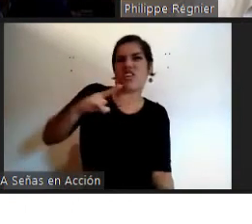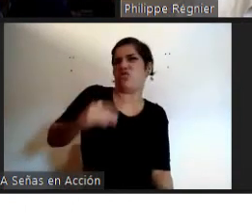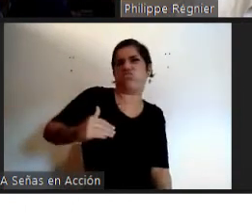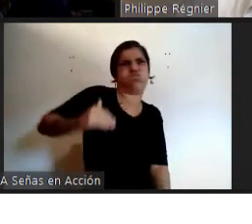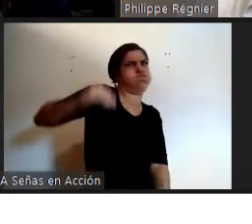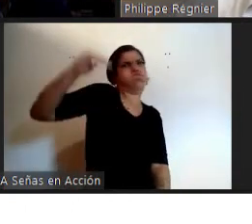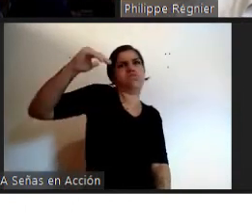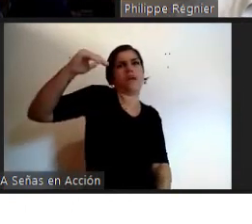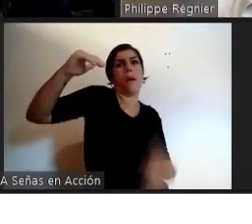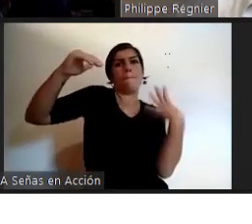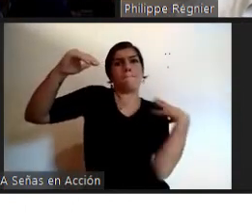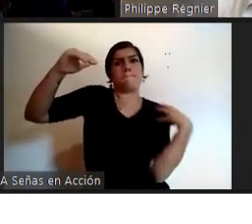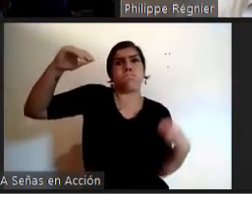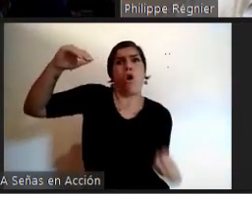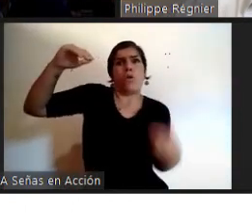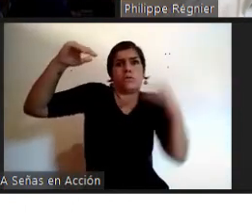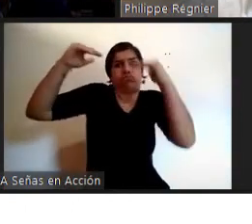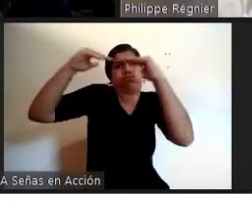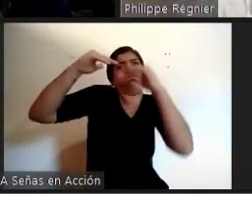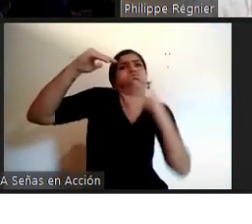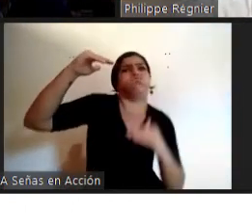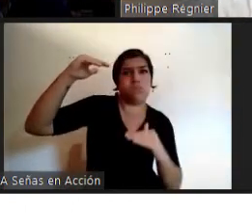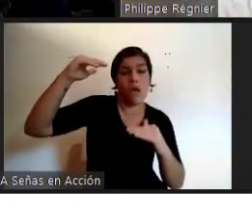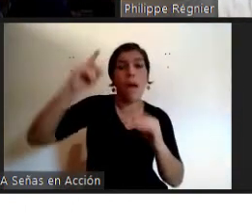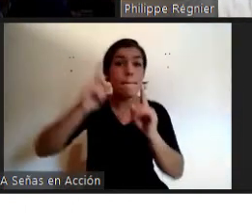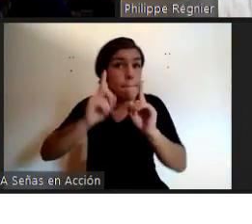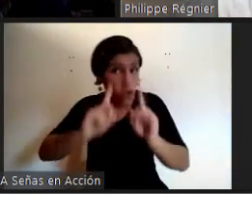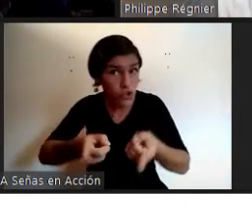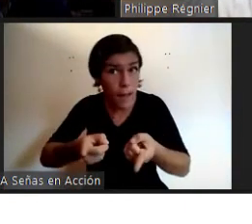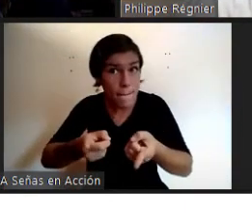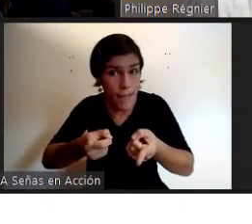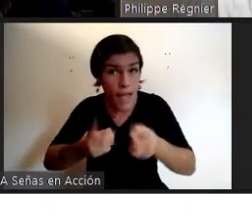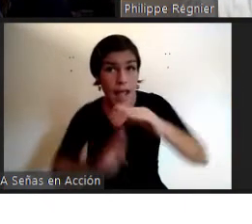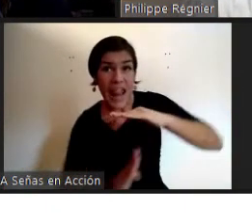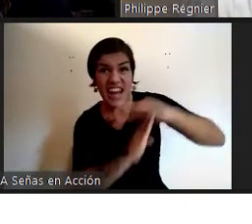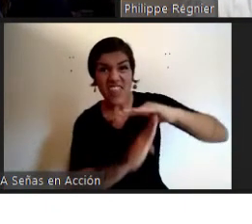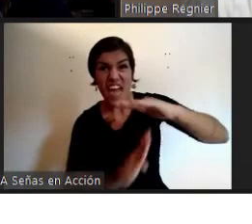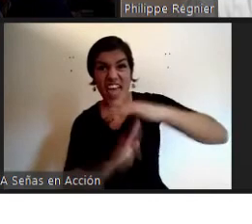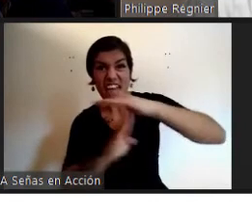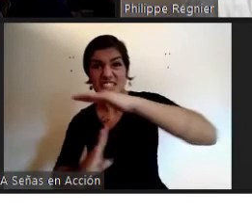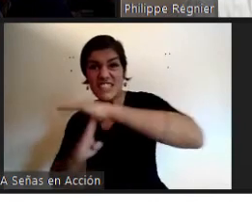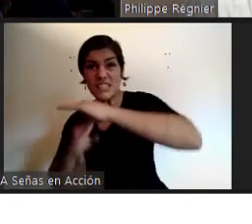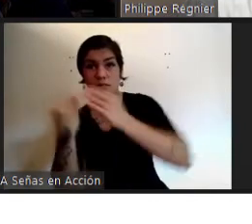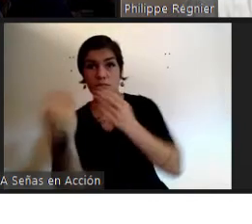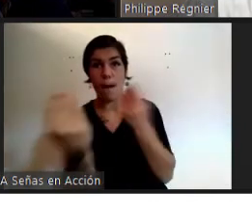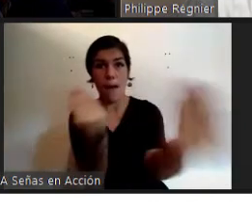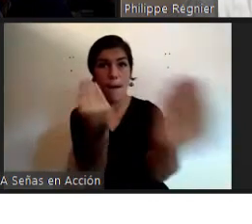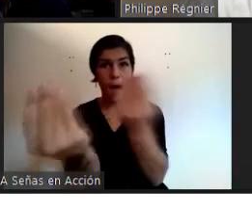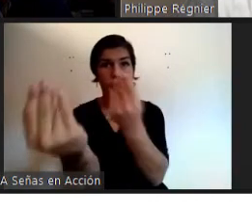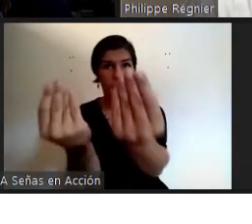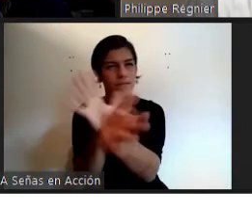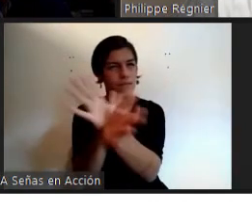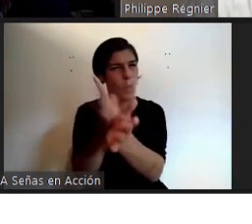based in ignorance and in emotional manipulation, and in